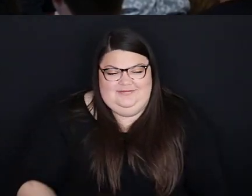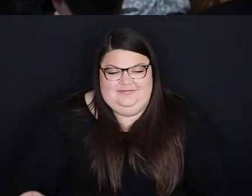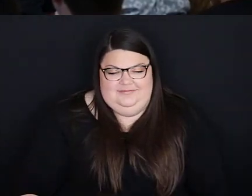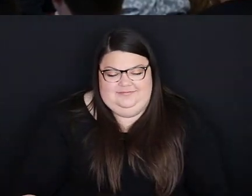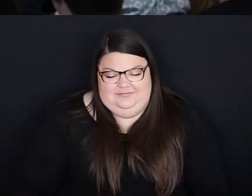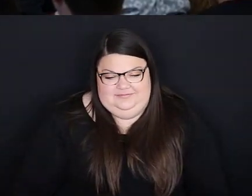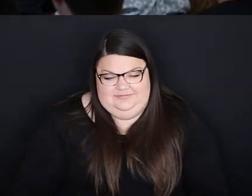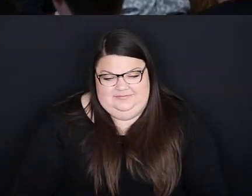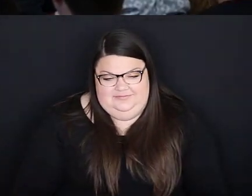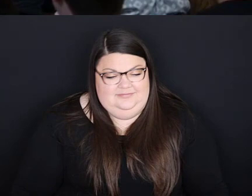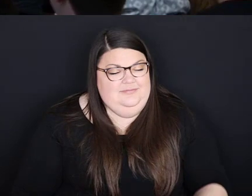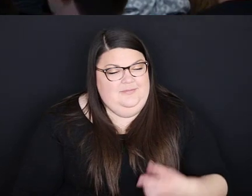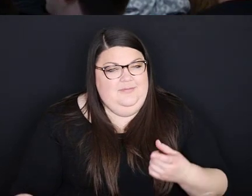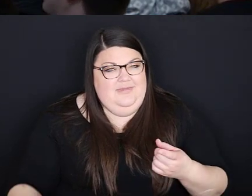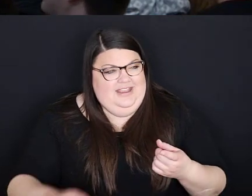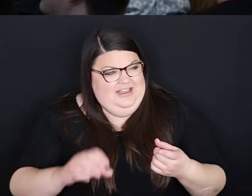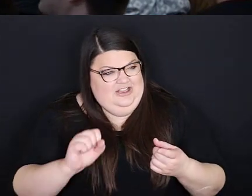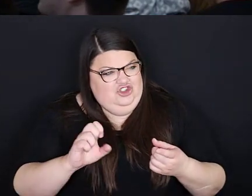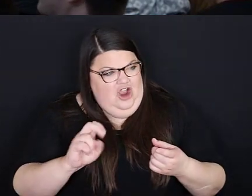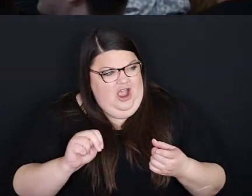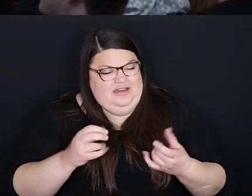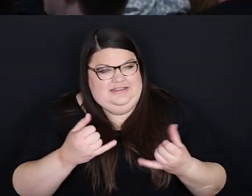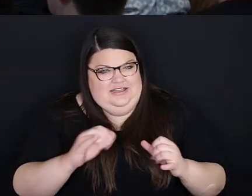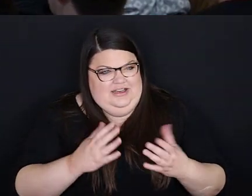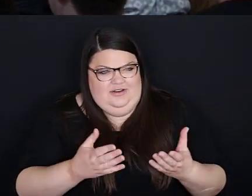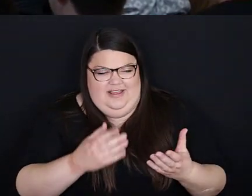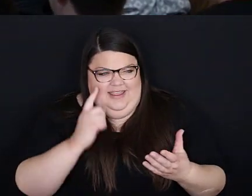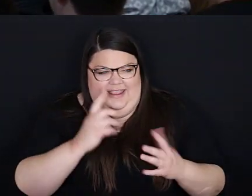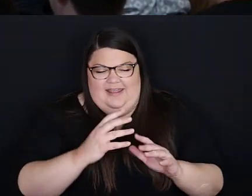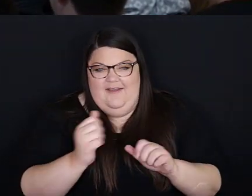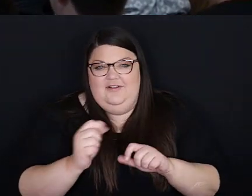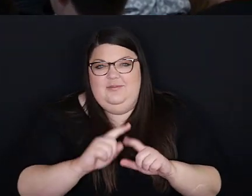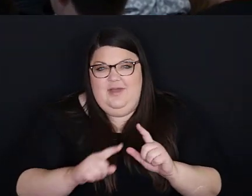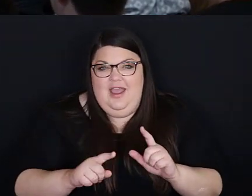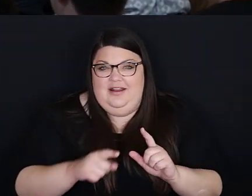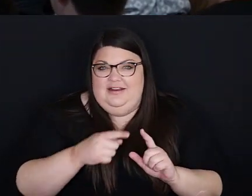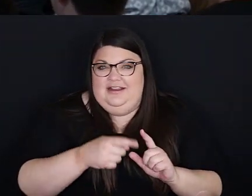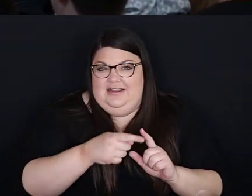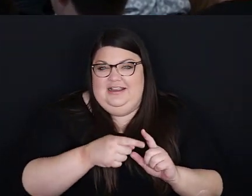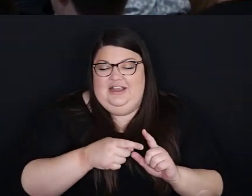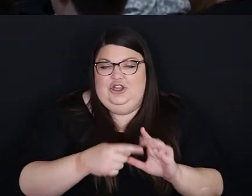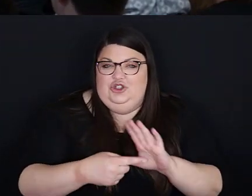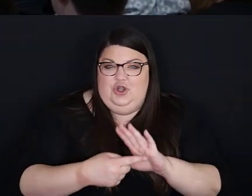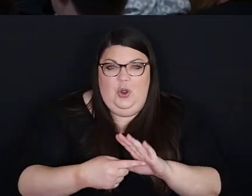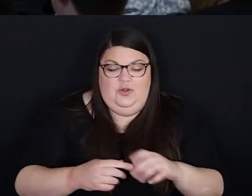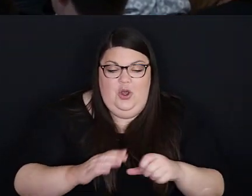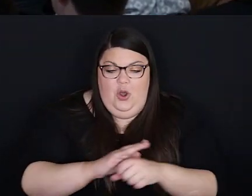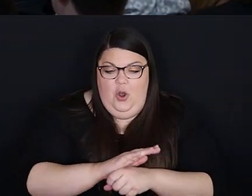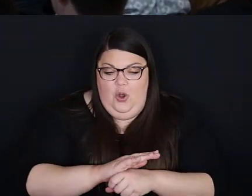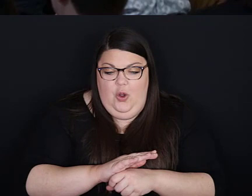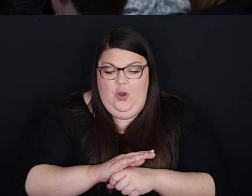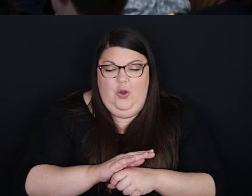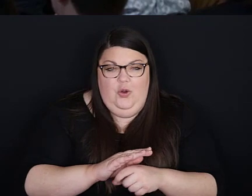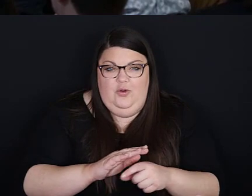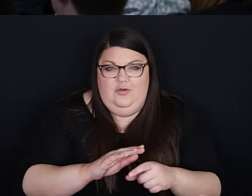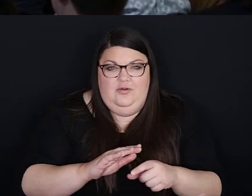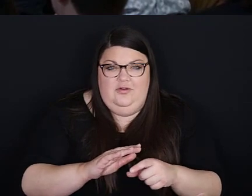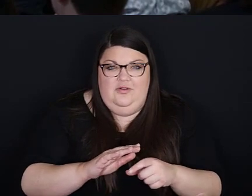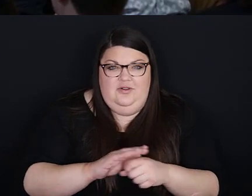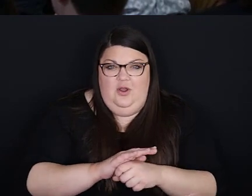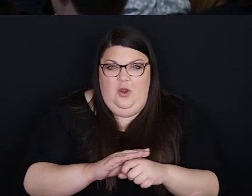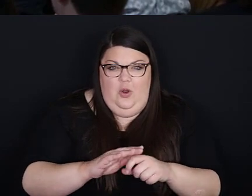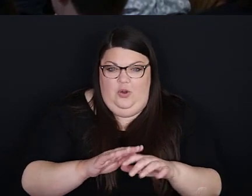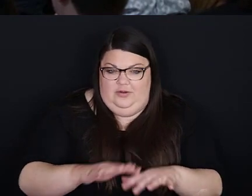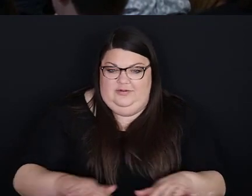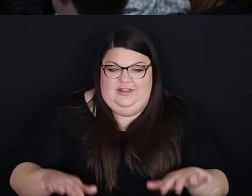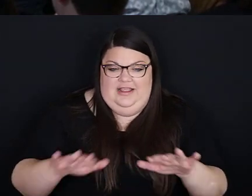And is Sean still here? I think he left. But anyway, Sean Millant, he showed the whole field piece the very first time